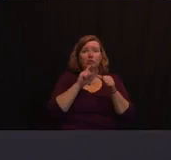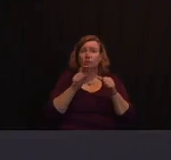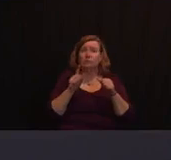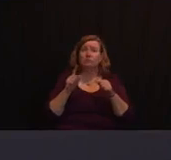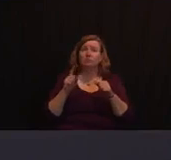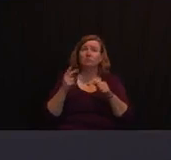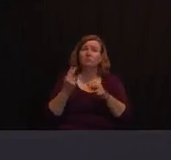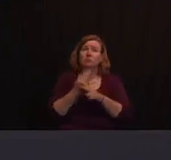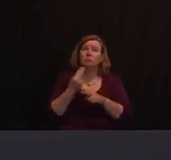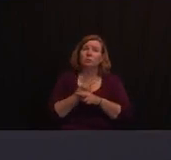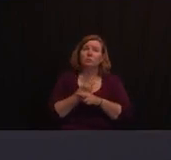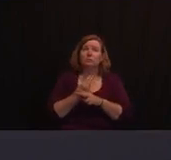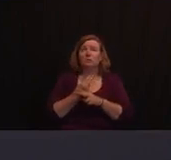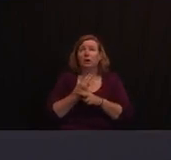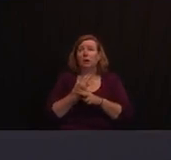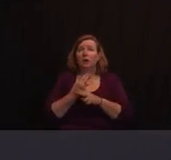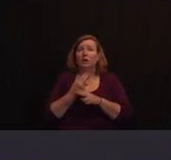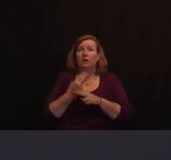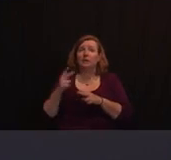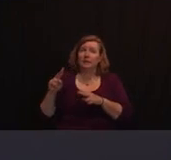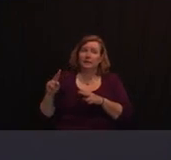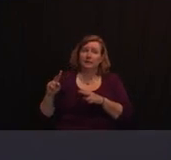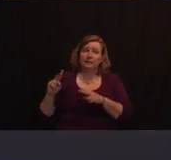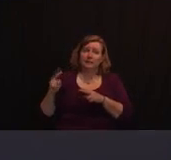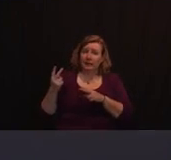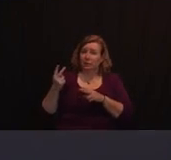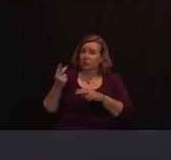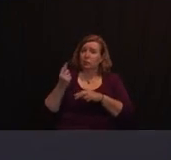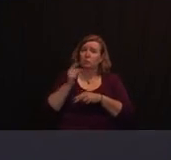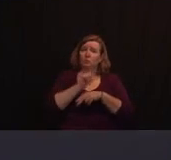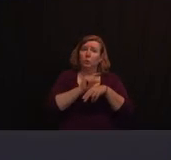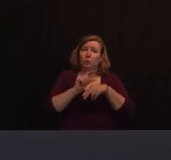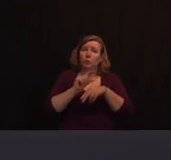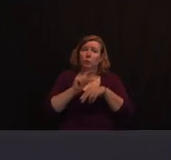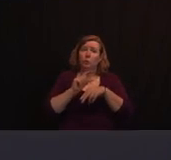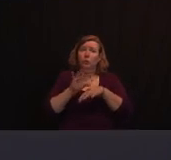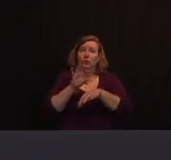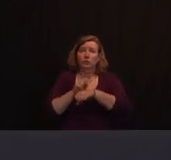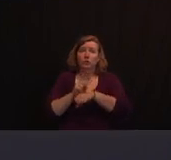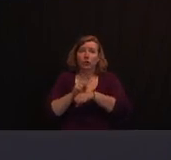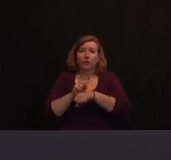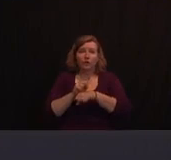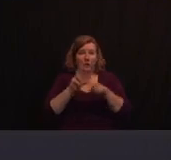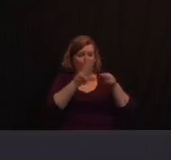dose reserves to meet the sudden schedule changes? And lastly, Governor, 34